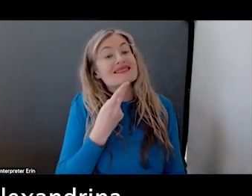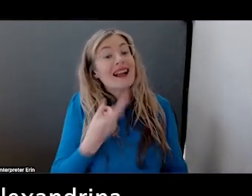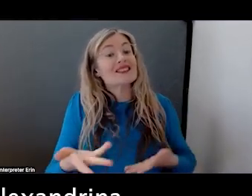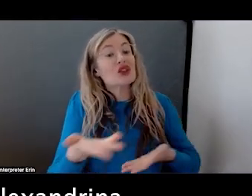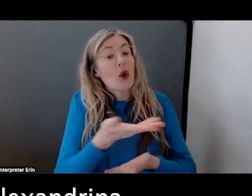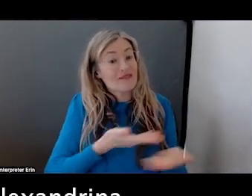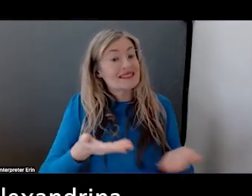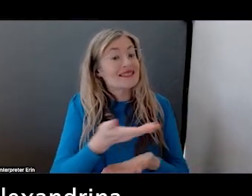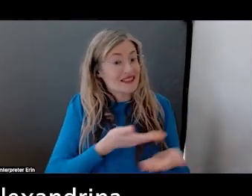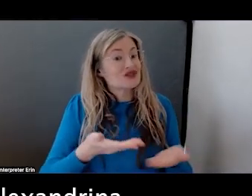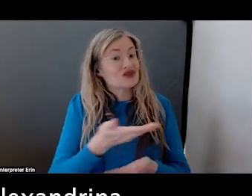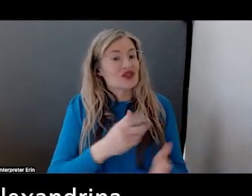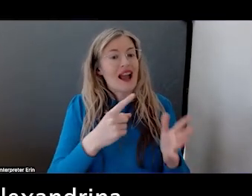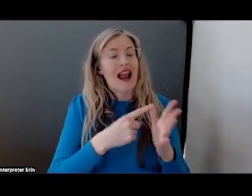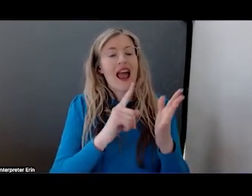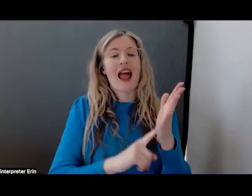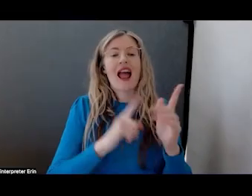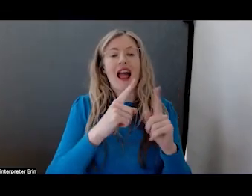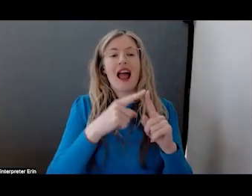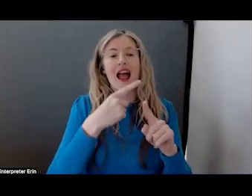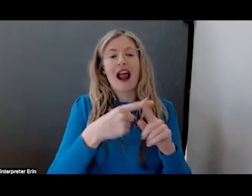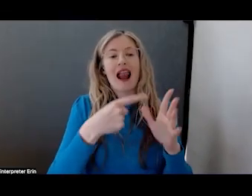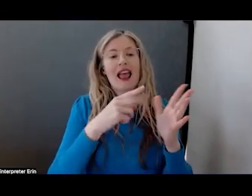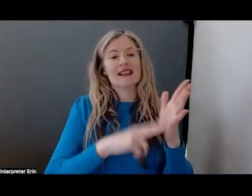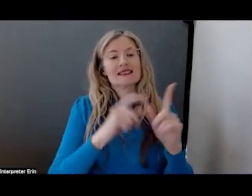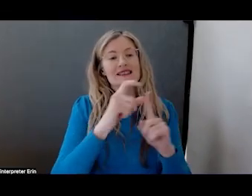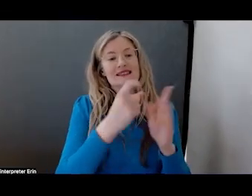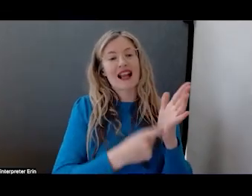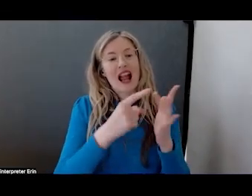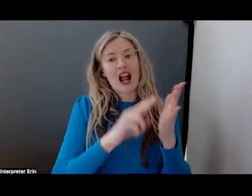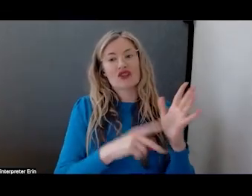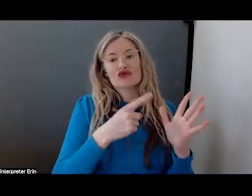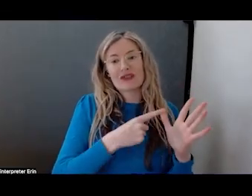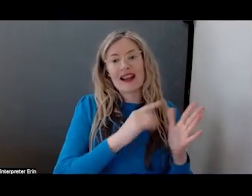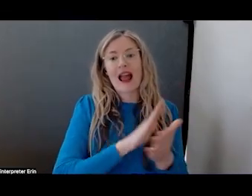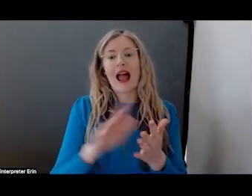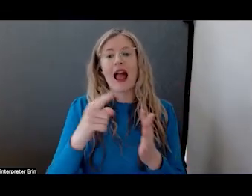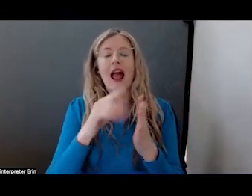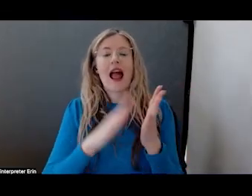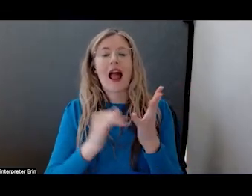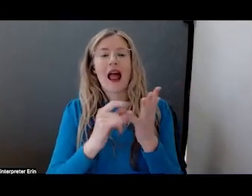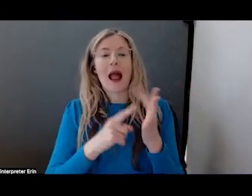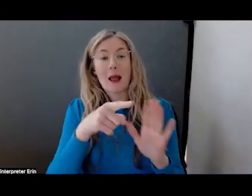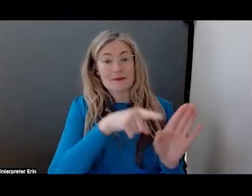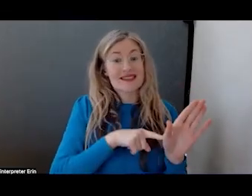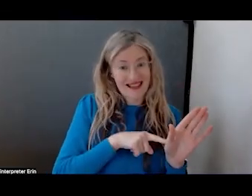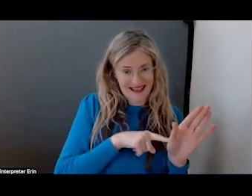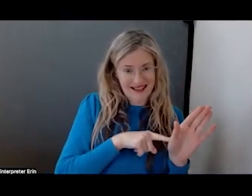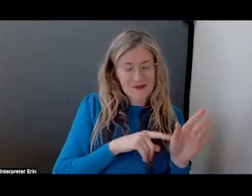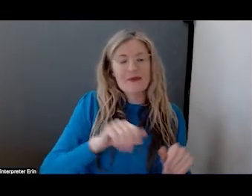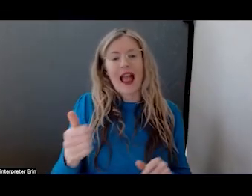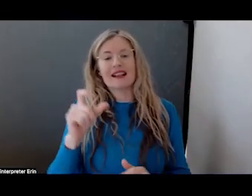with Alexandrina Hemsley, EU 103, and Chiara Organtini from Lavanderia a Vapore